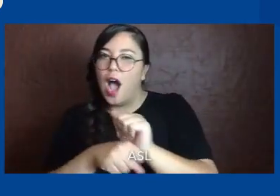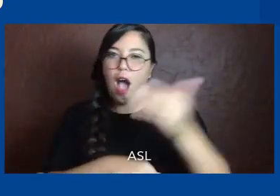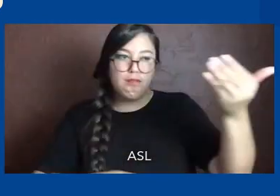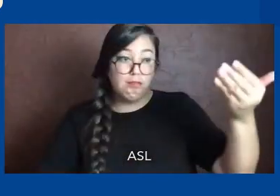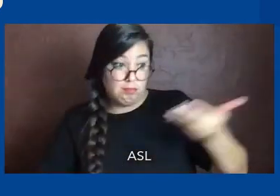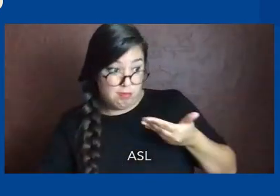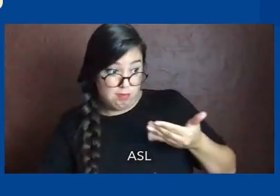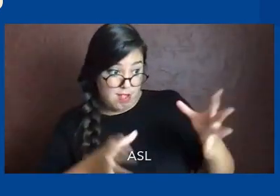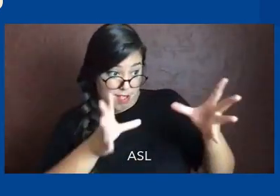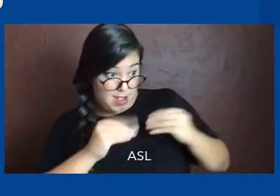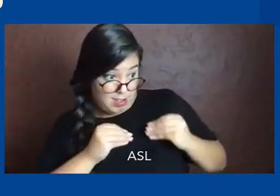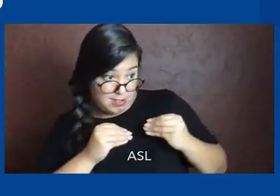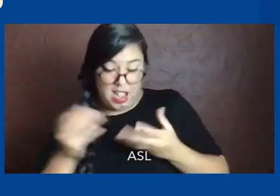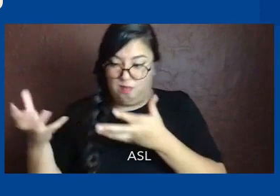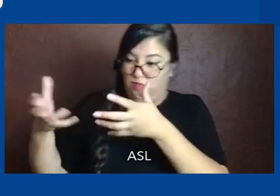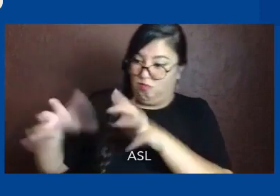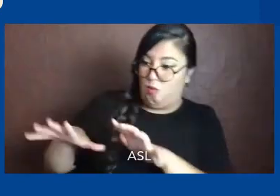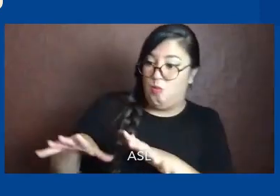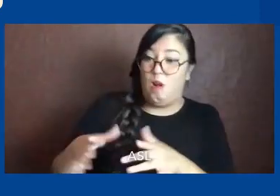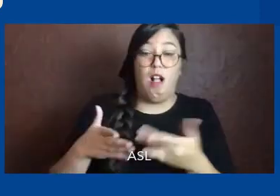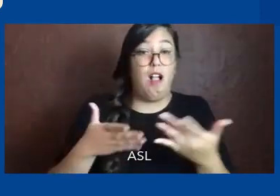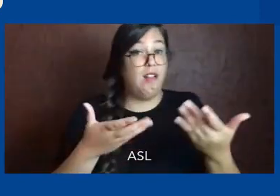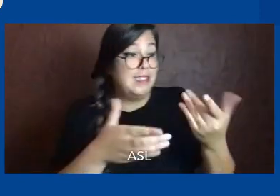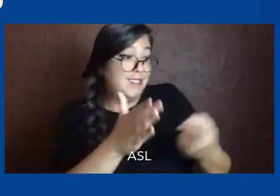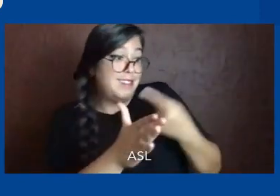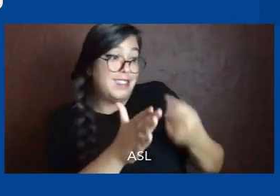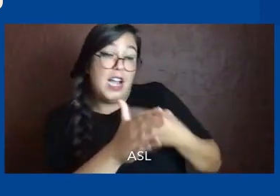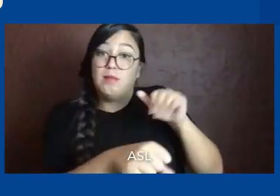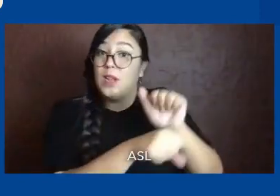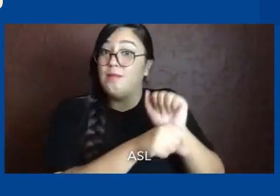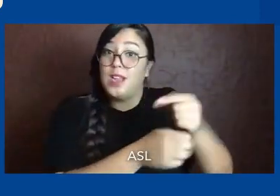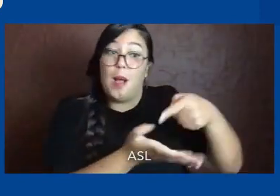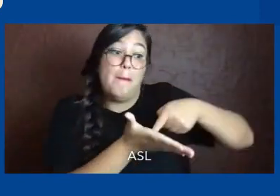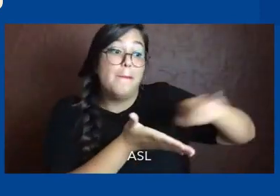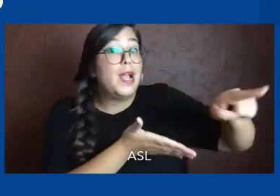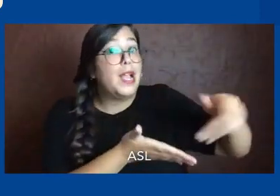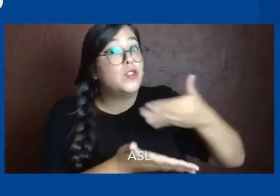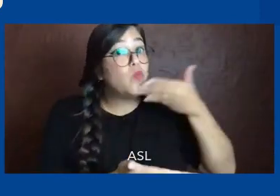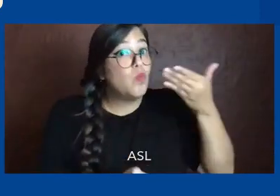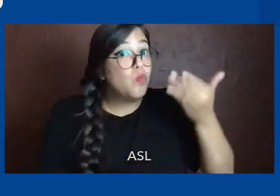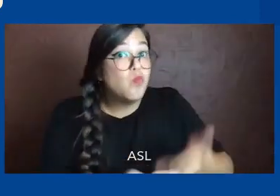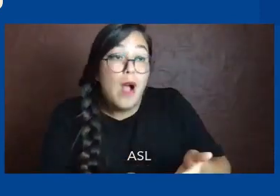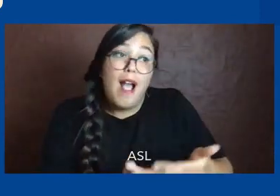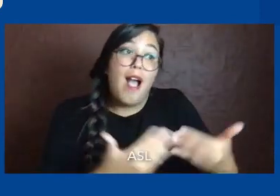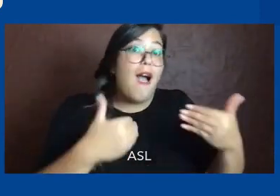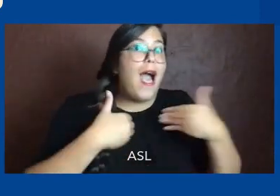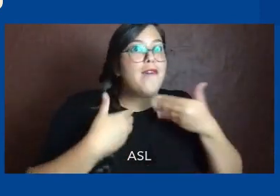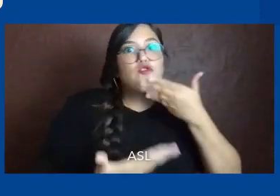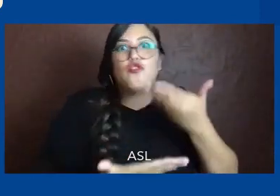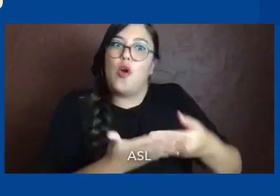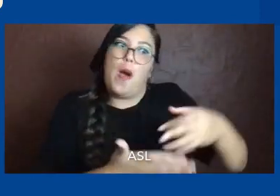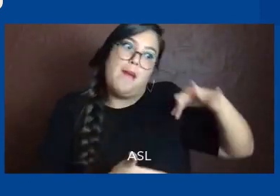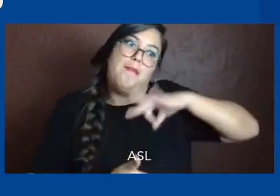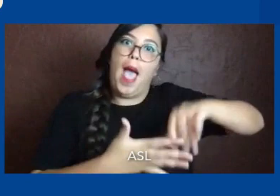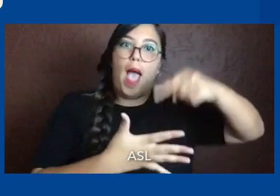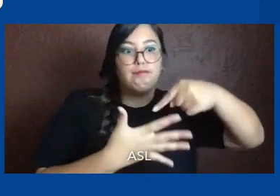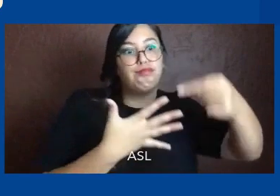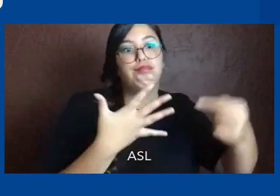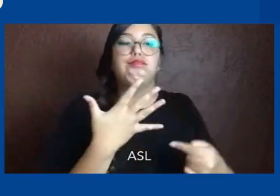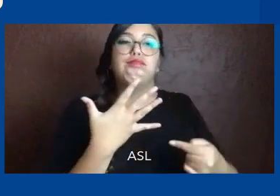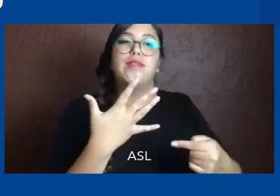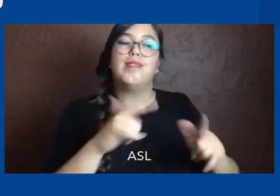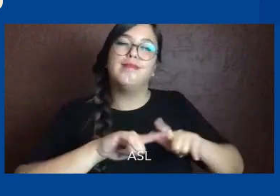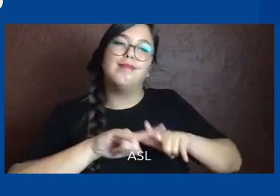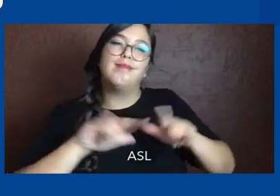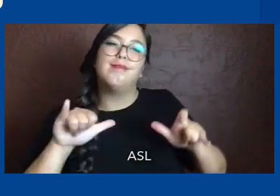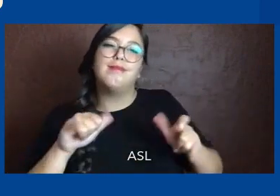that sometimes have, great premium rates, come with all the perks, but they might be,